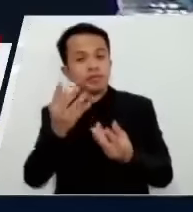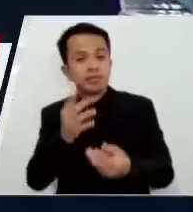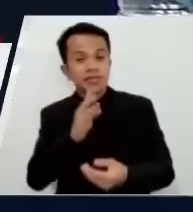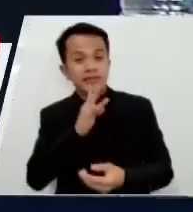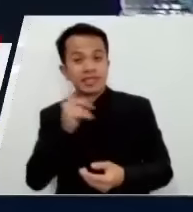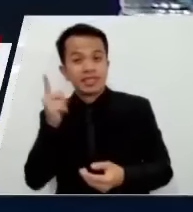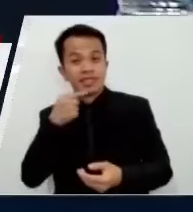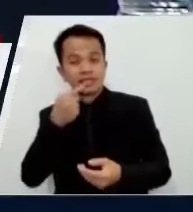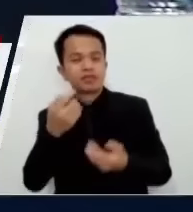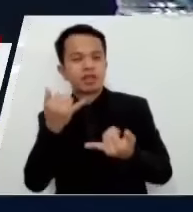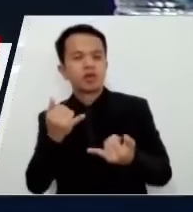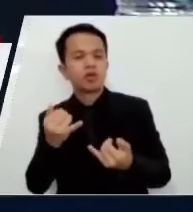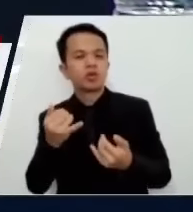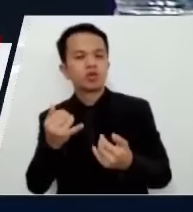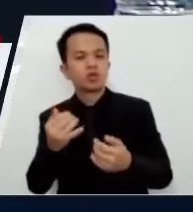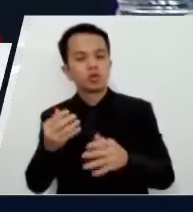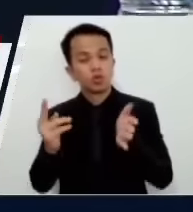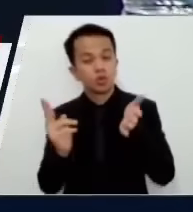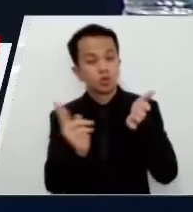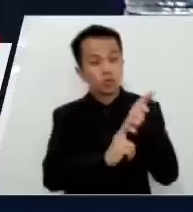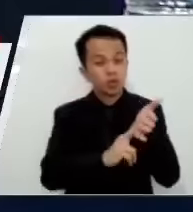this signing